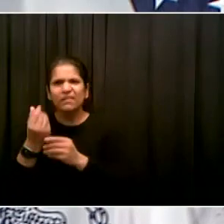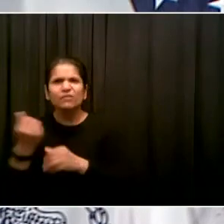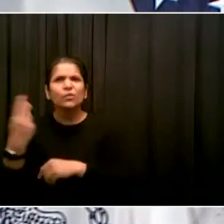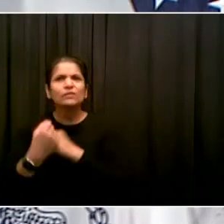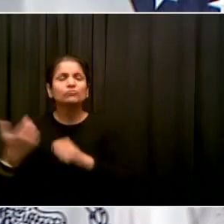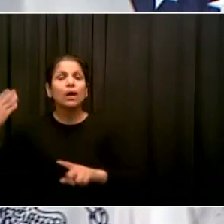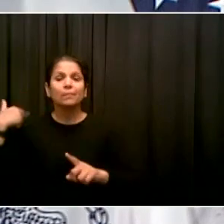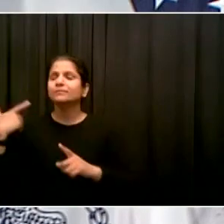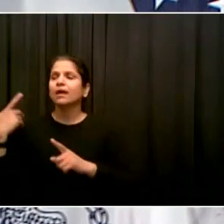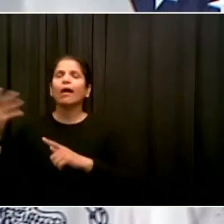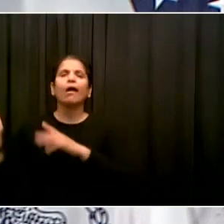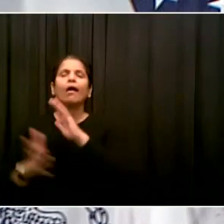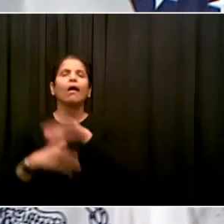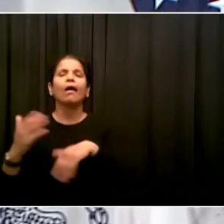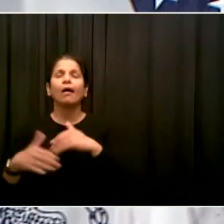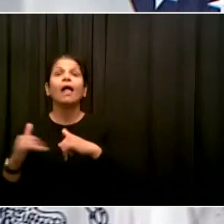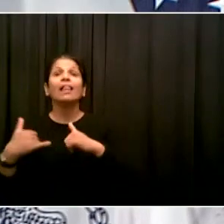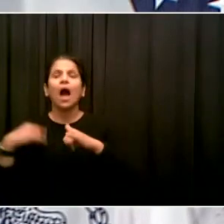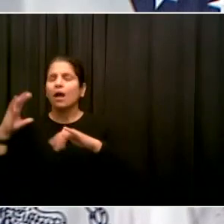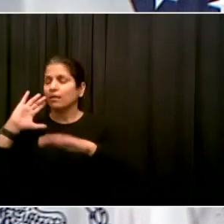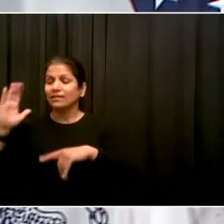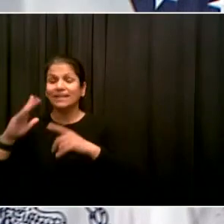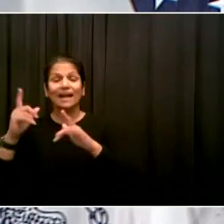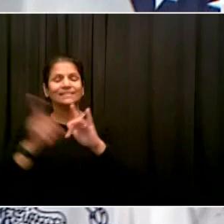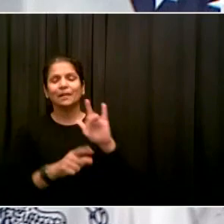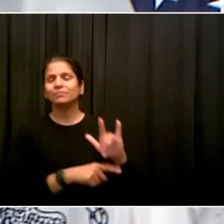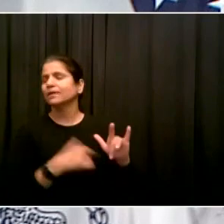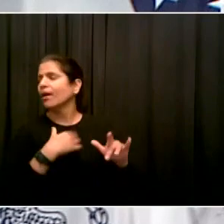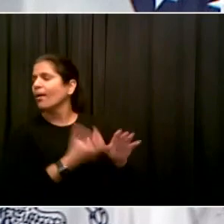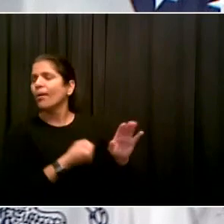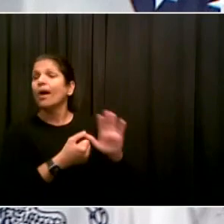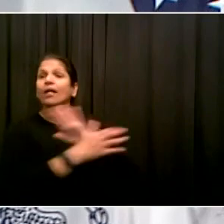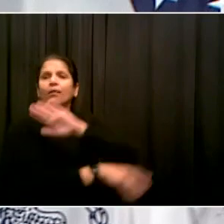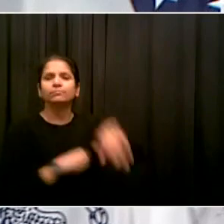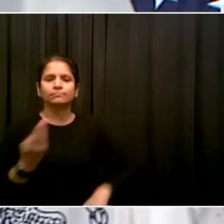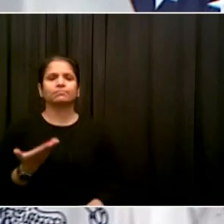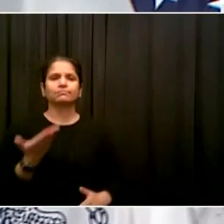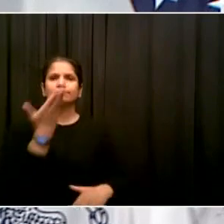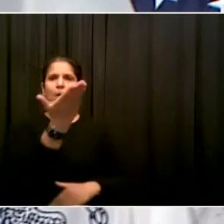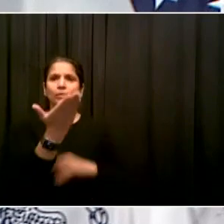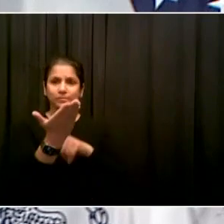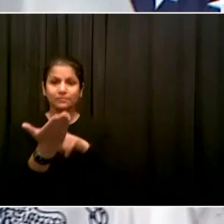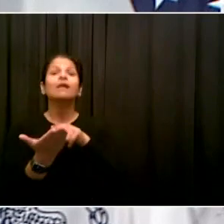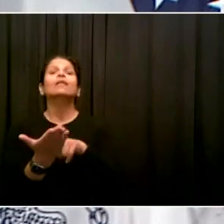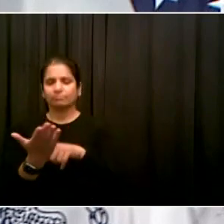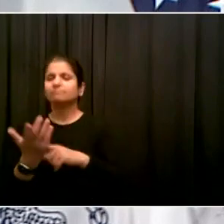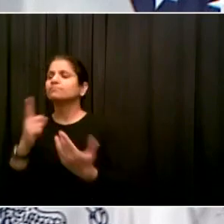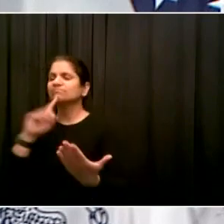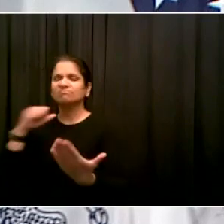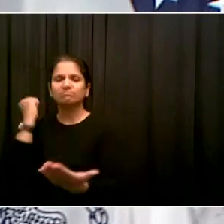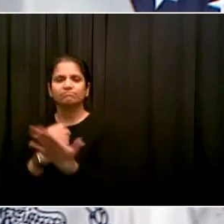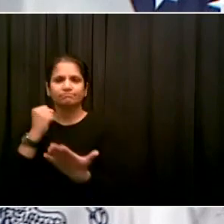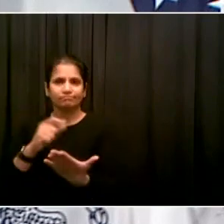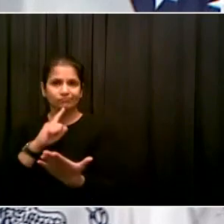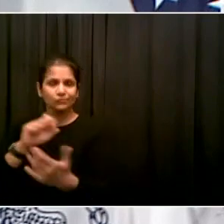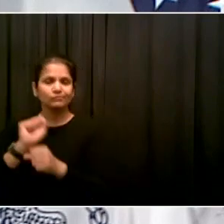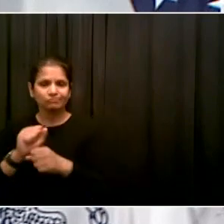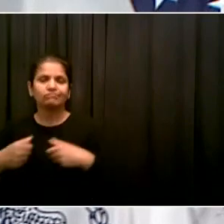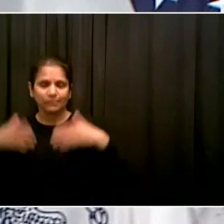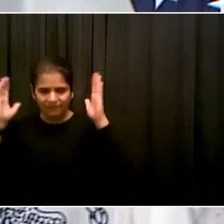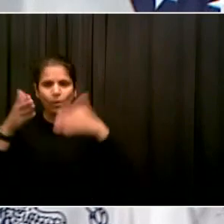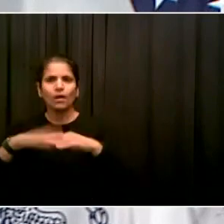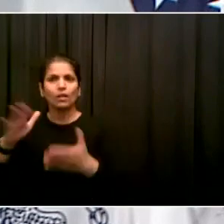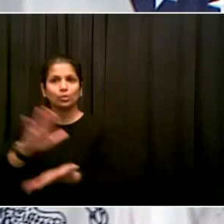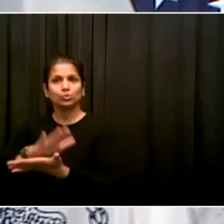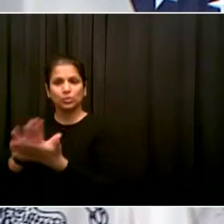in funding for New York City public schools being locked into this budget. And our kids are going to benefit over the next years in a way